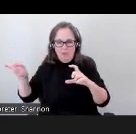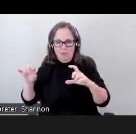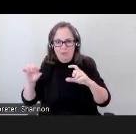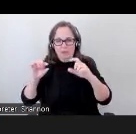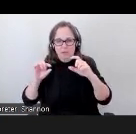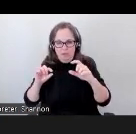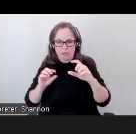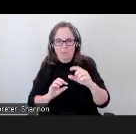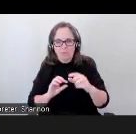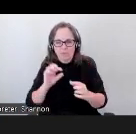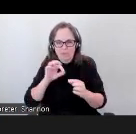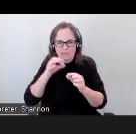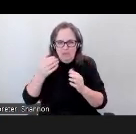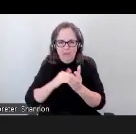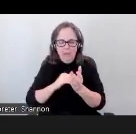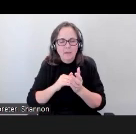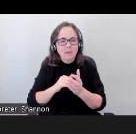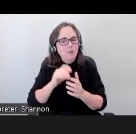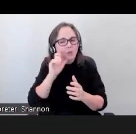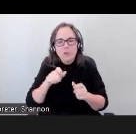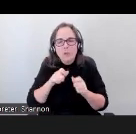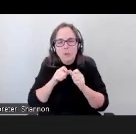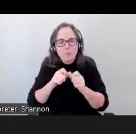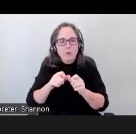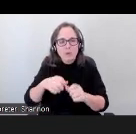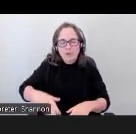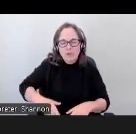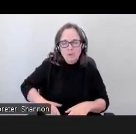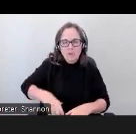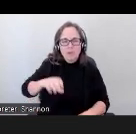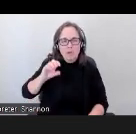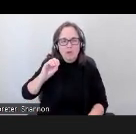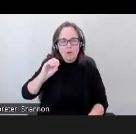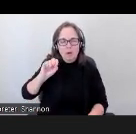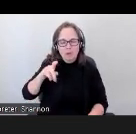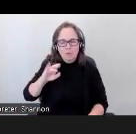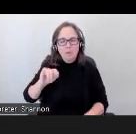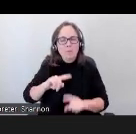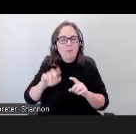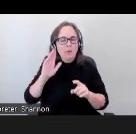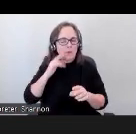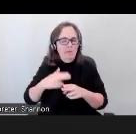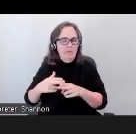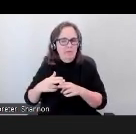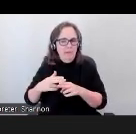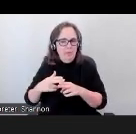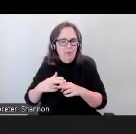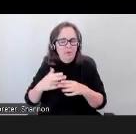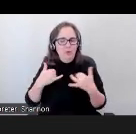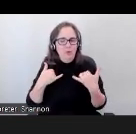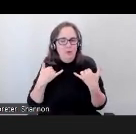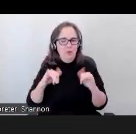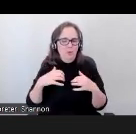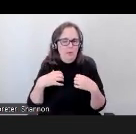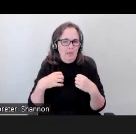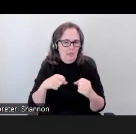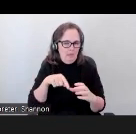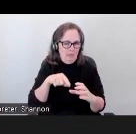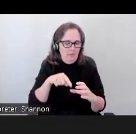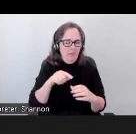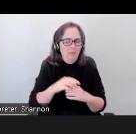APR, you don't need a permanent ostomy, but generally most of our patients will have a temporary ostomy during the treatment